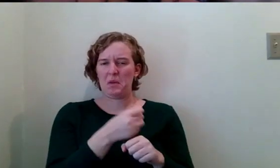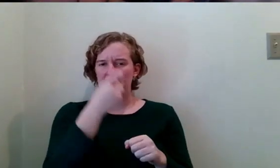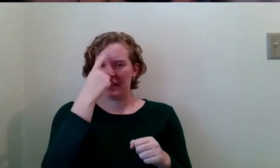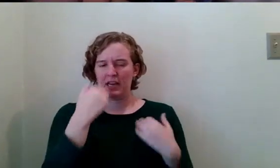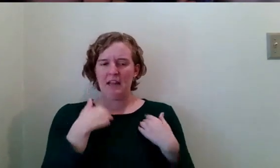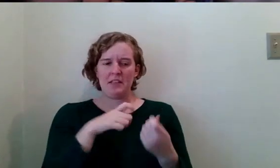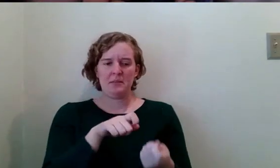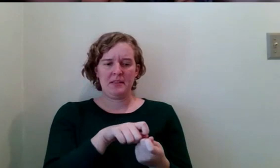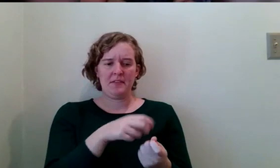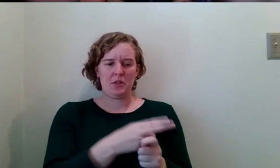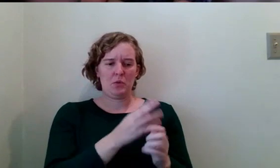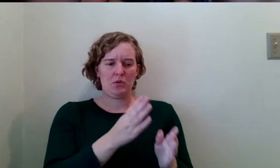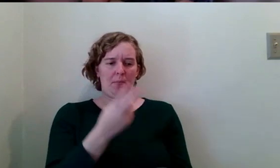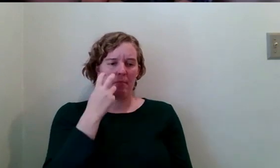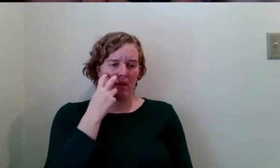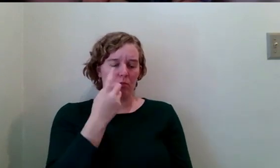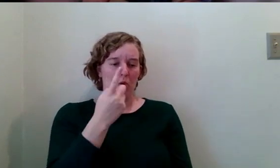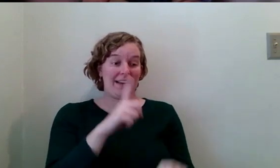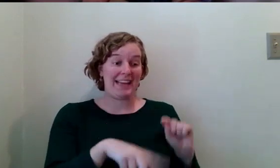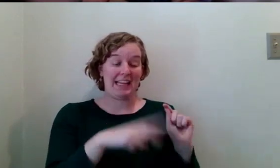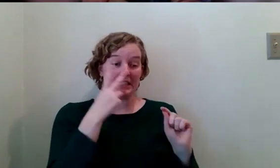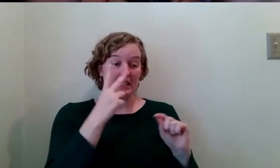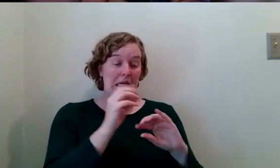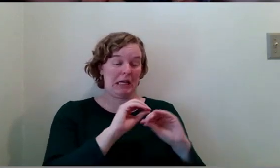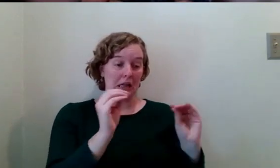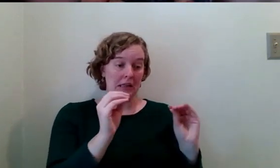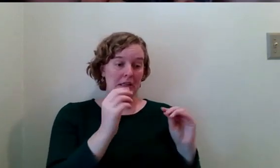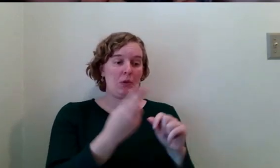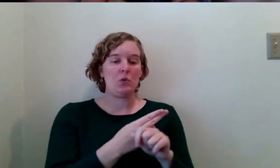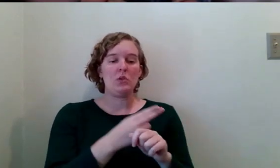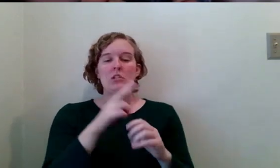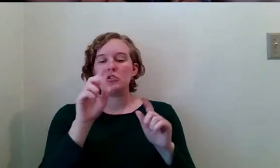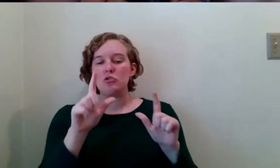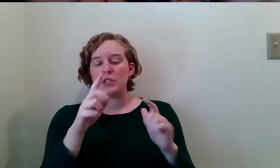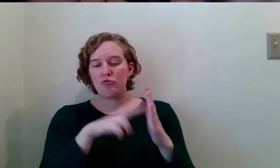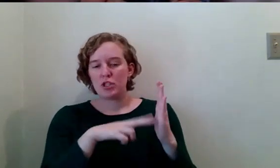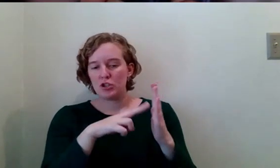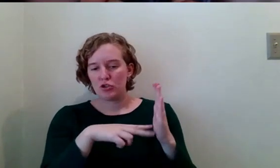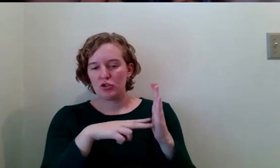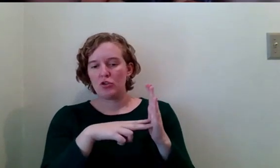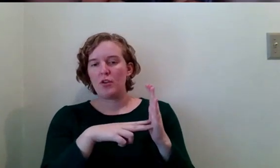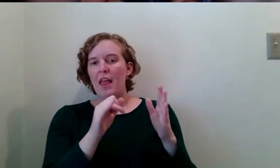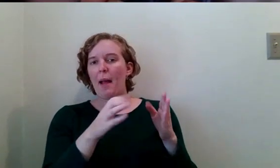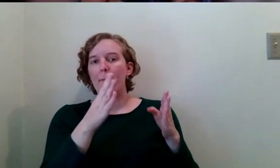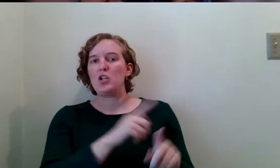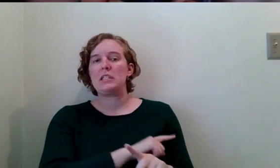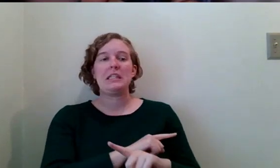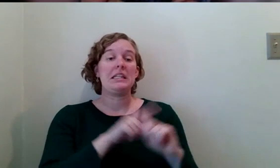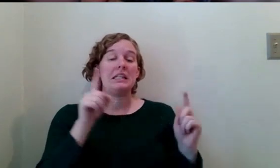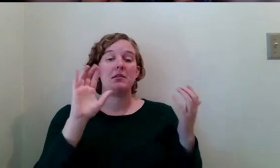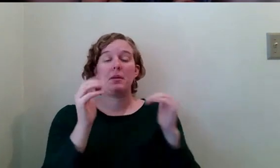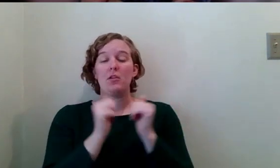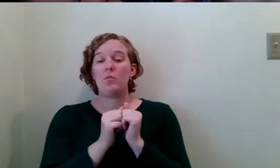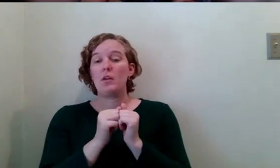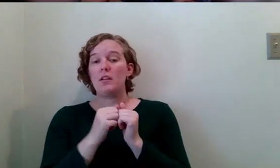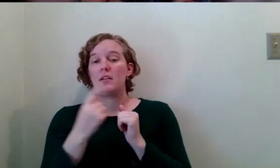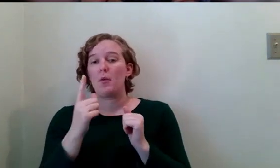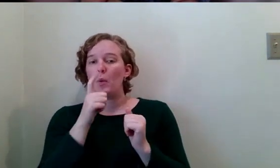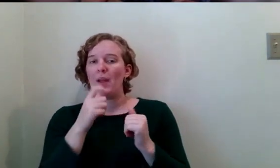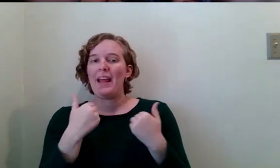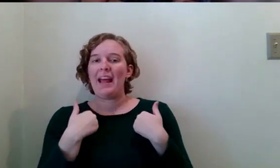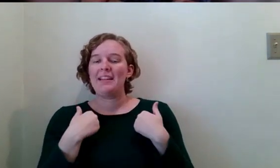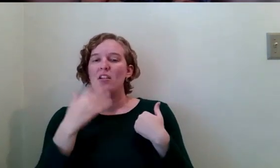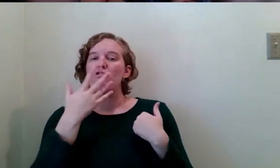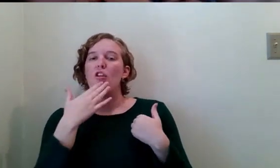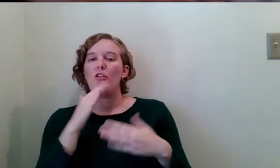that's blind and one of them can't see the screen at all and uses a screen reader, well, that person is very different than someone that has like color impairments or